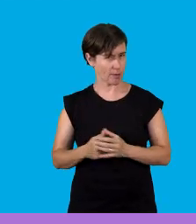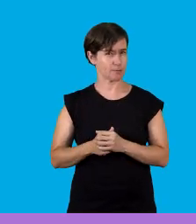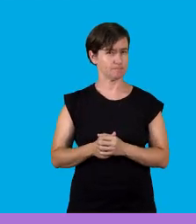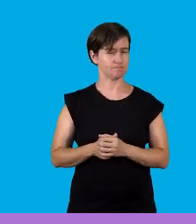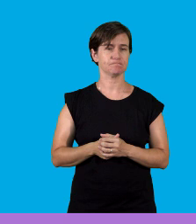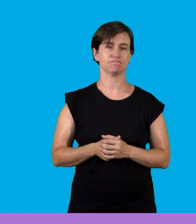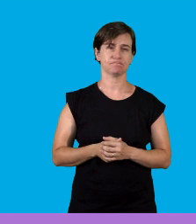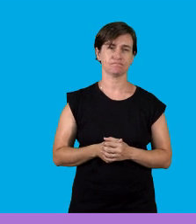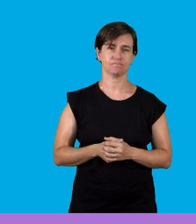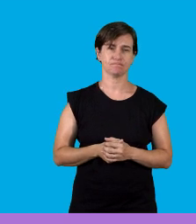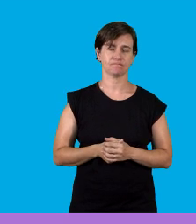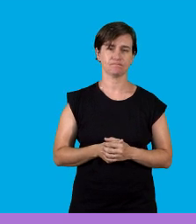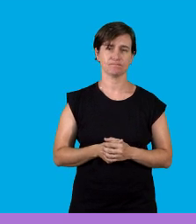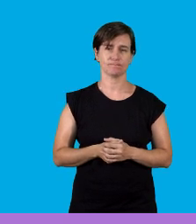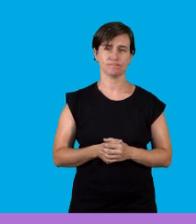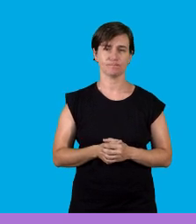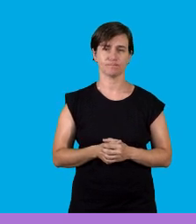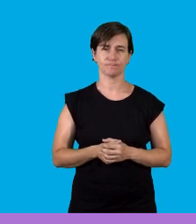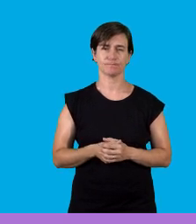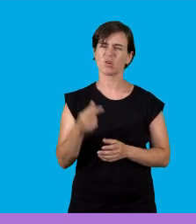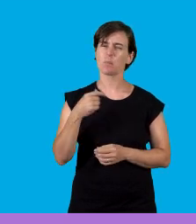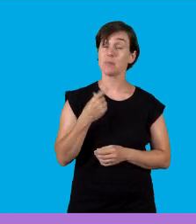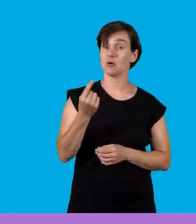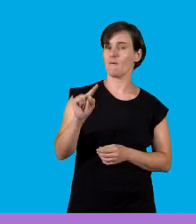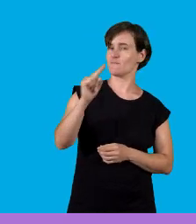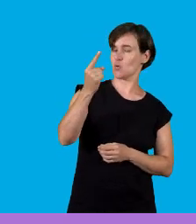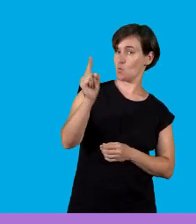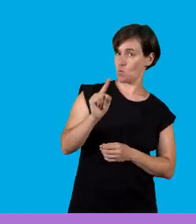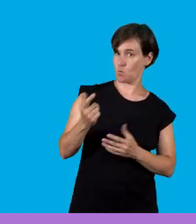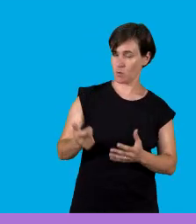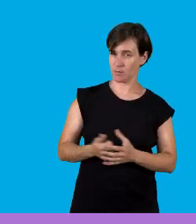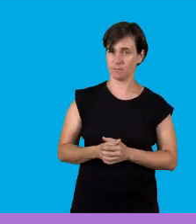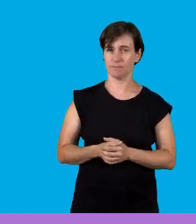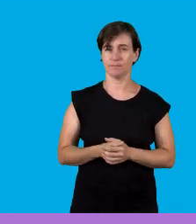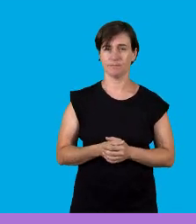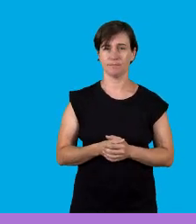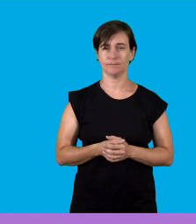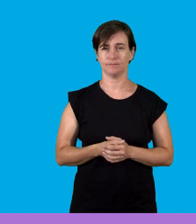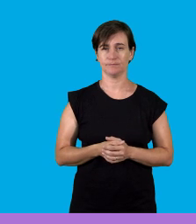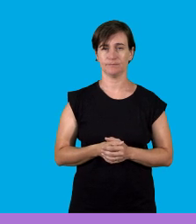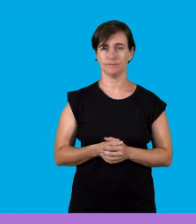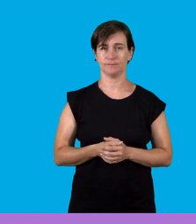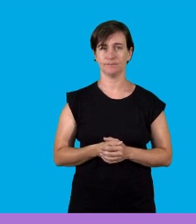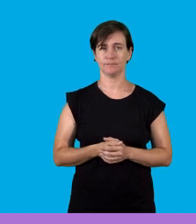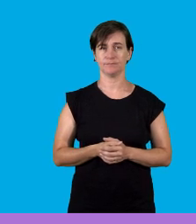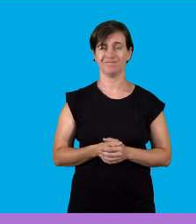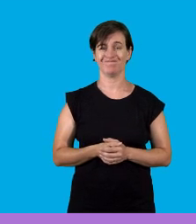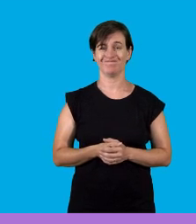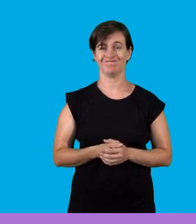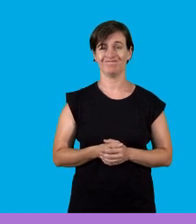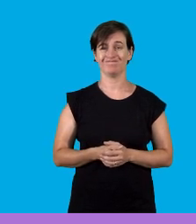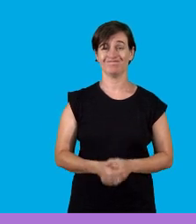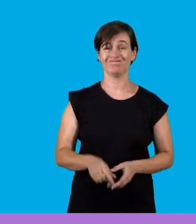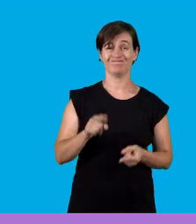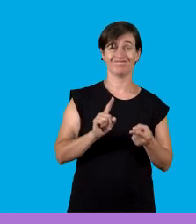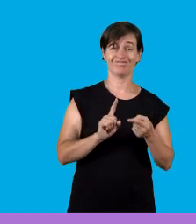I'll start by looking at my notes here. So what can I use first? Remember, we are saying here that a ball